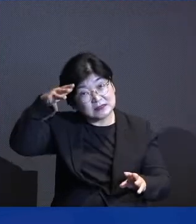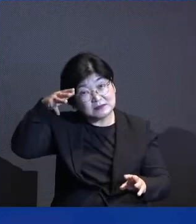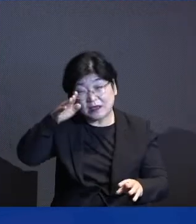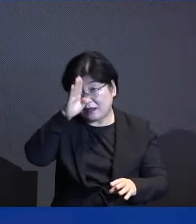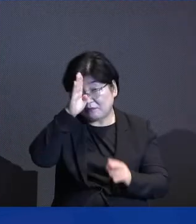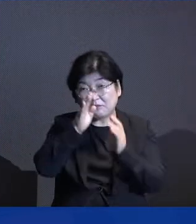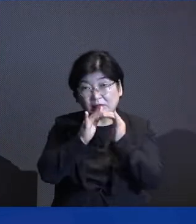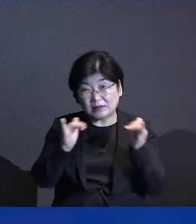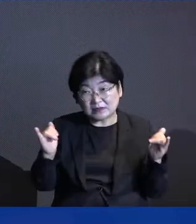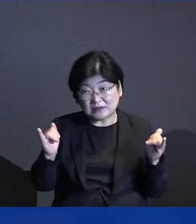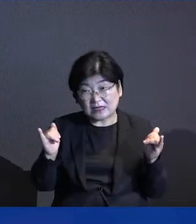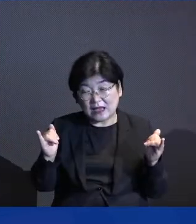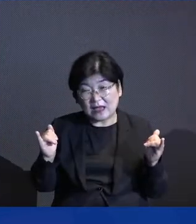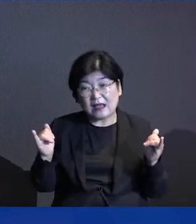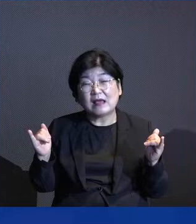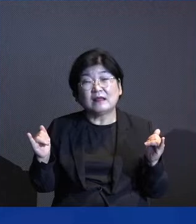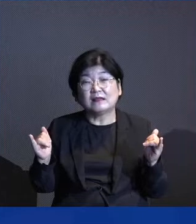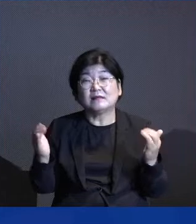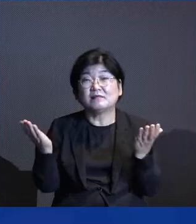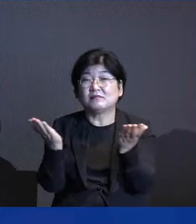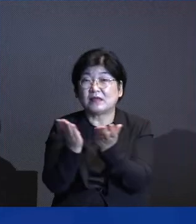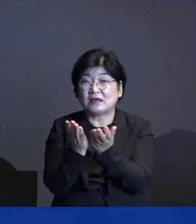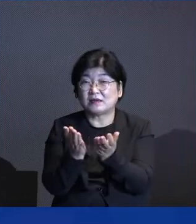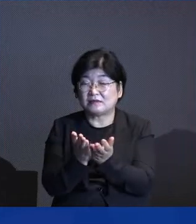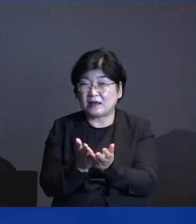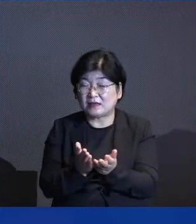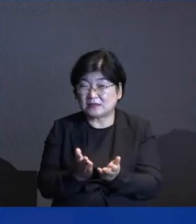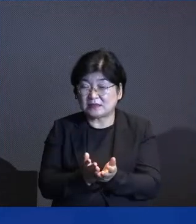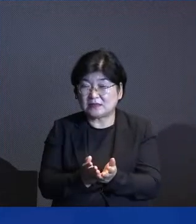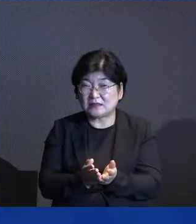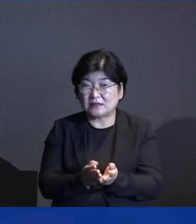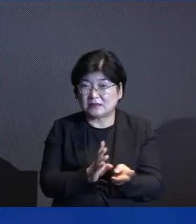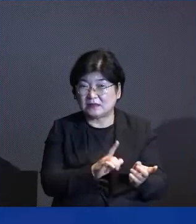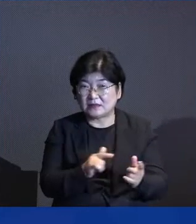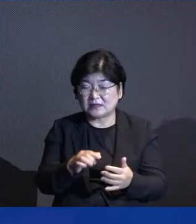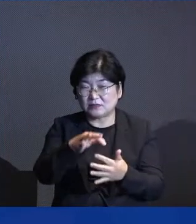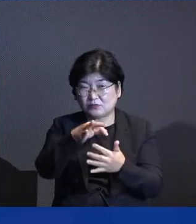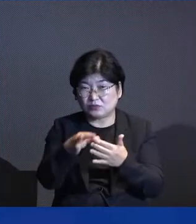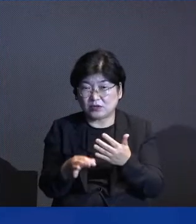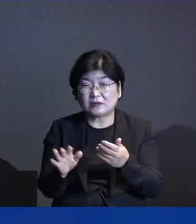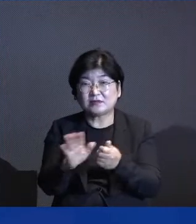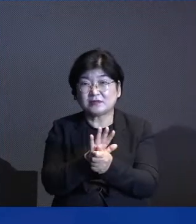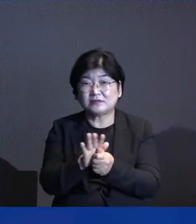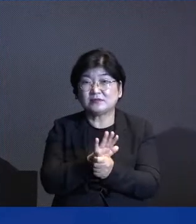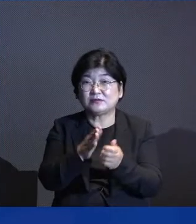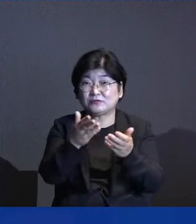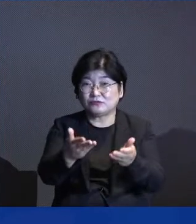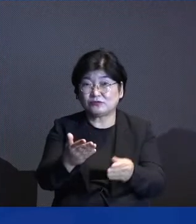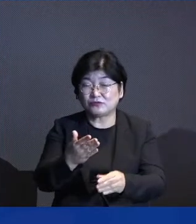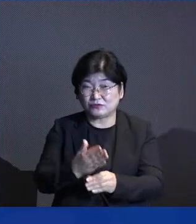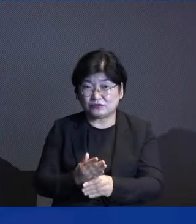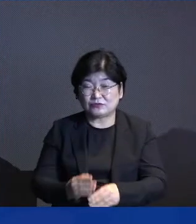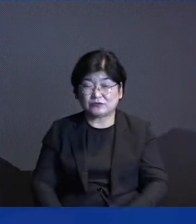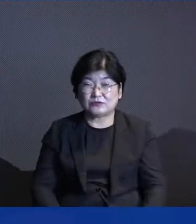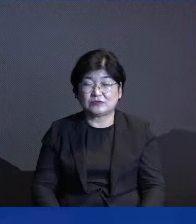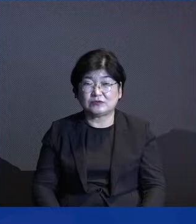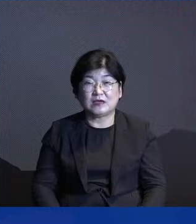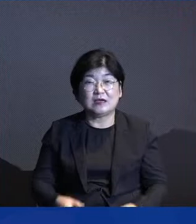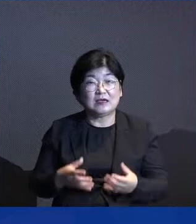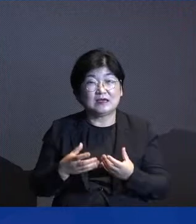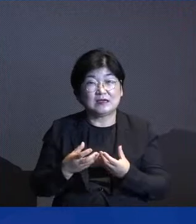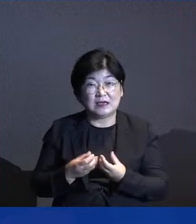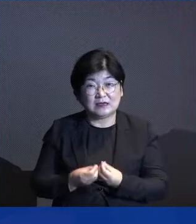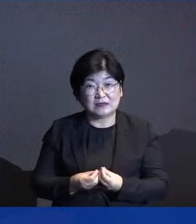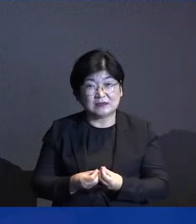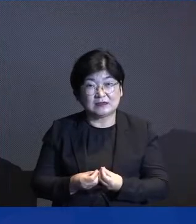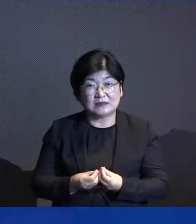prevention measures across the life course and also developed the treatment guidelines by severity of dementia, and it improved